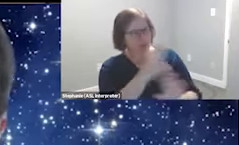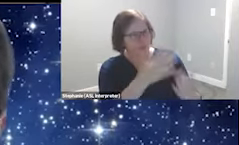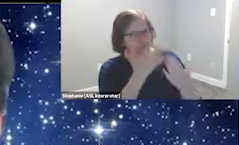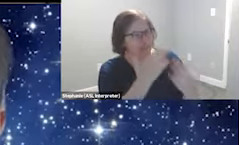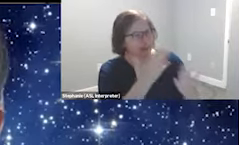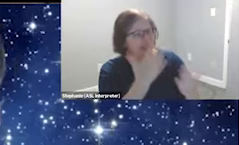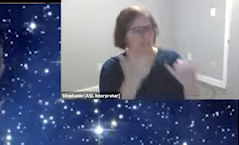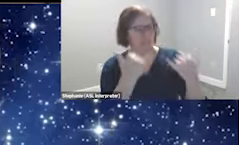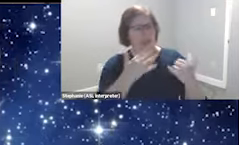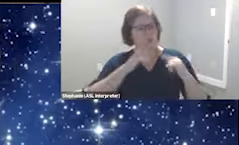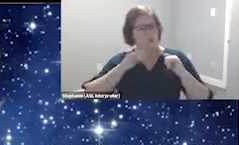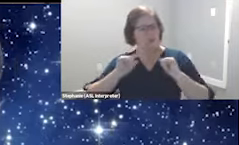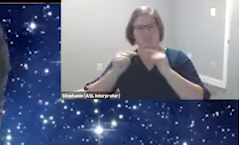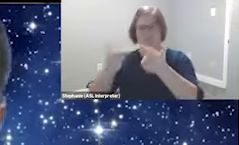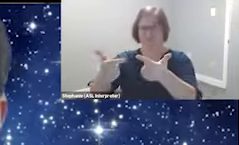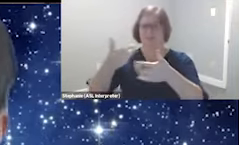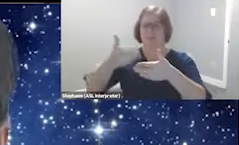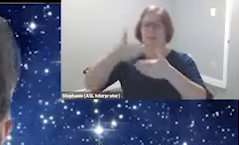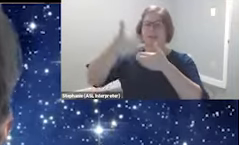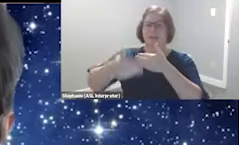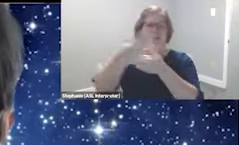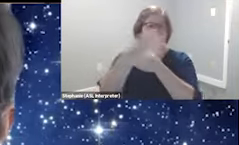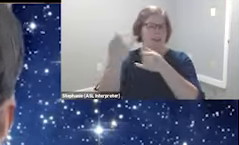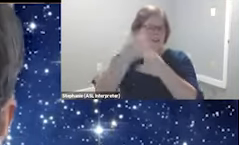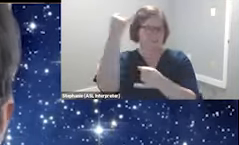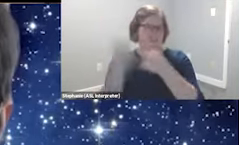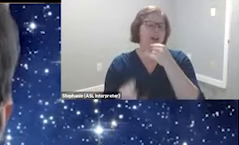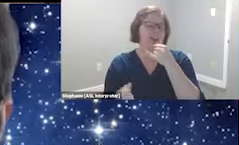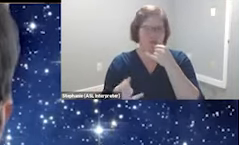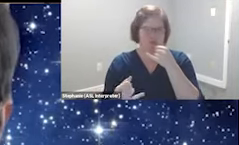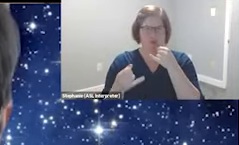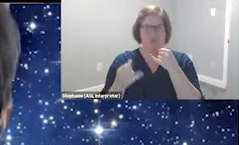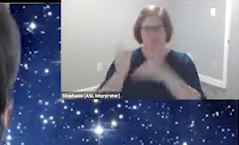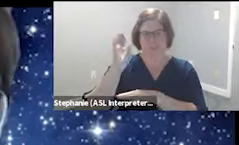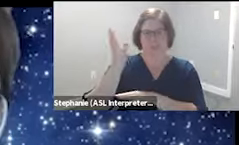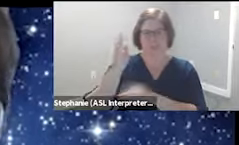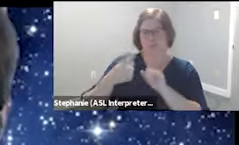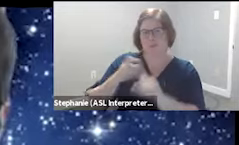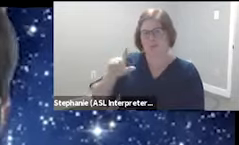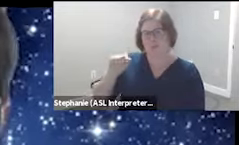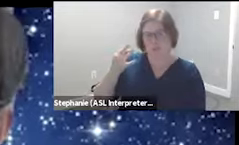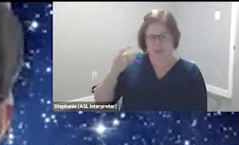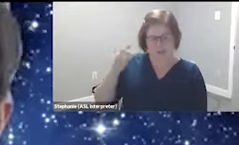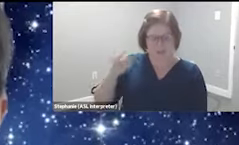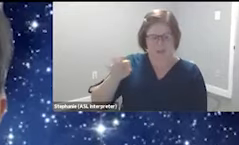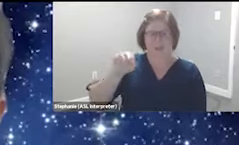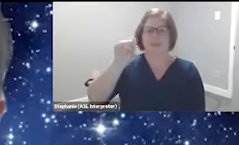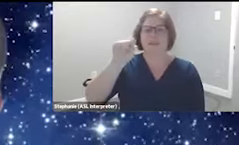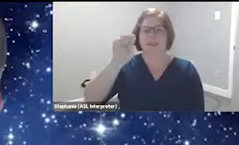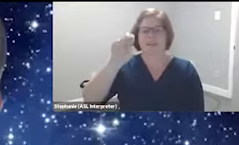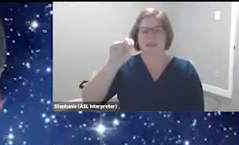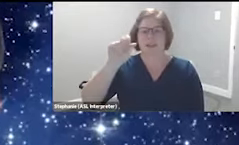We're going to move along to our next and final returning 2019 speaker, Senay Daniel, who is an entrepreneur